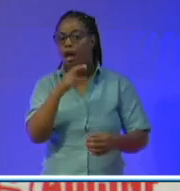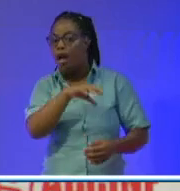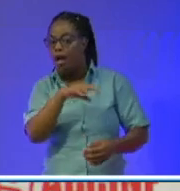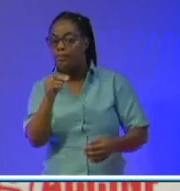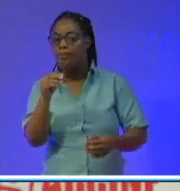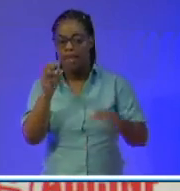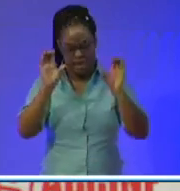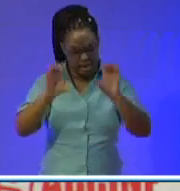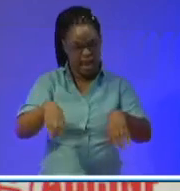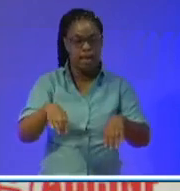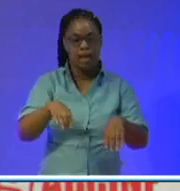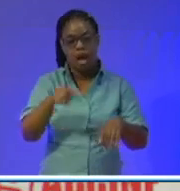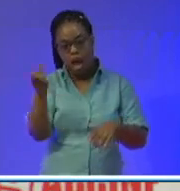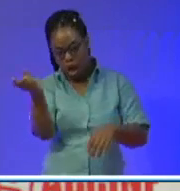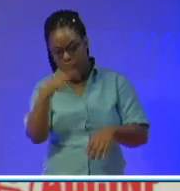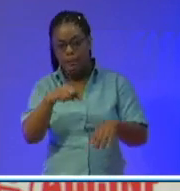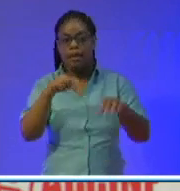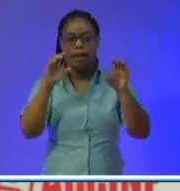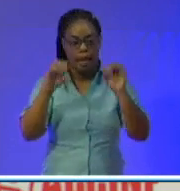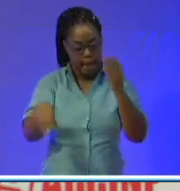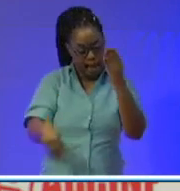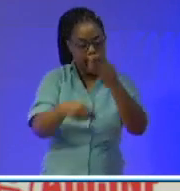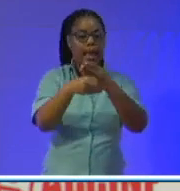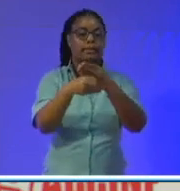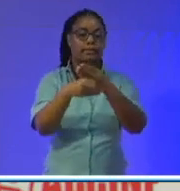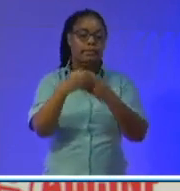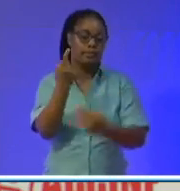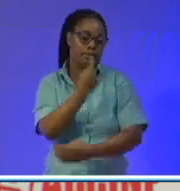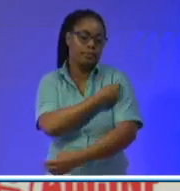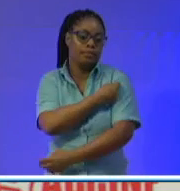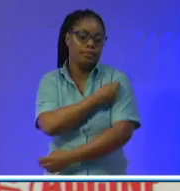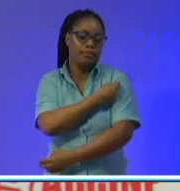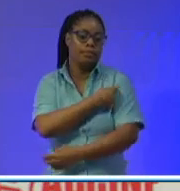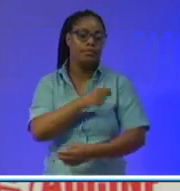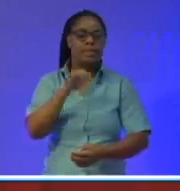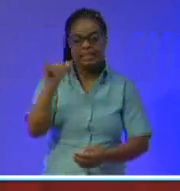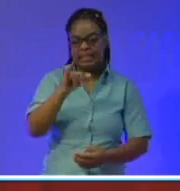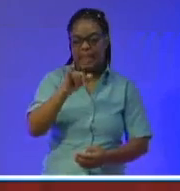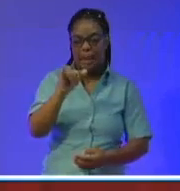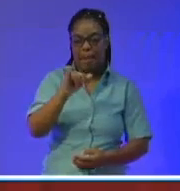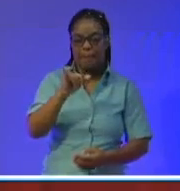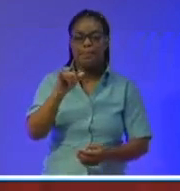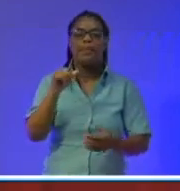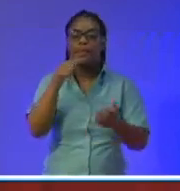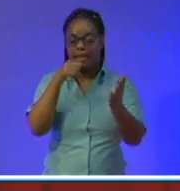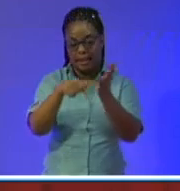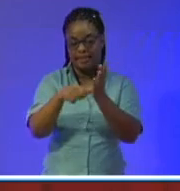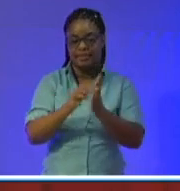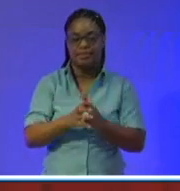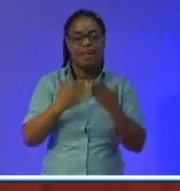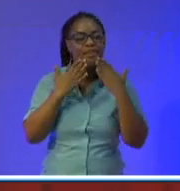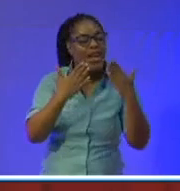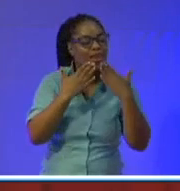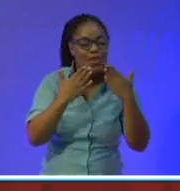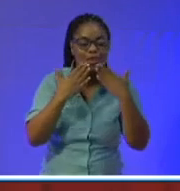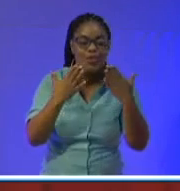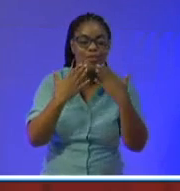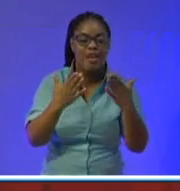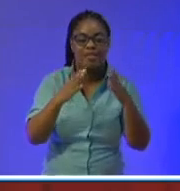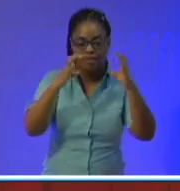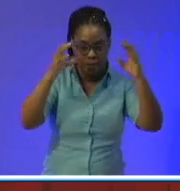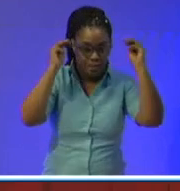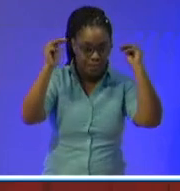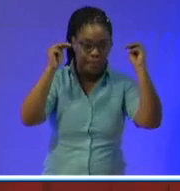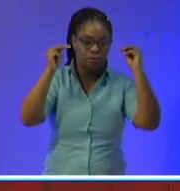and I hope that adds a little more clarity to the issue. Thank you very much, Minister. We go to Guardian Media Limited for your